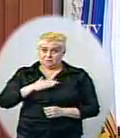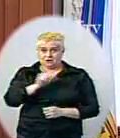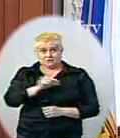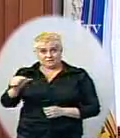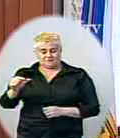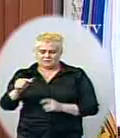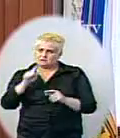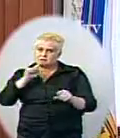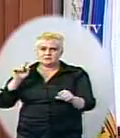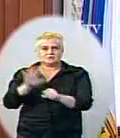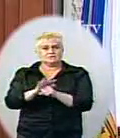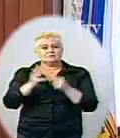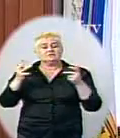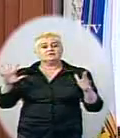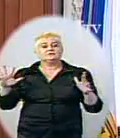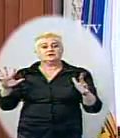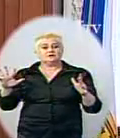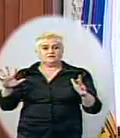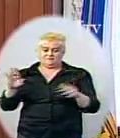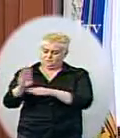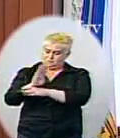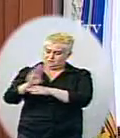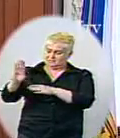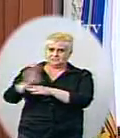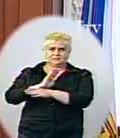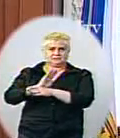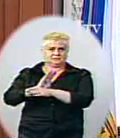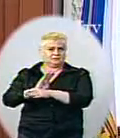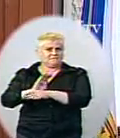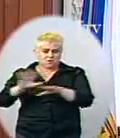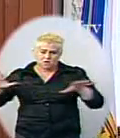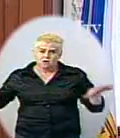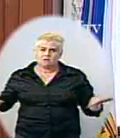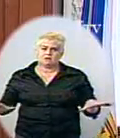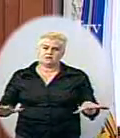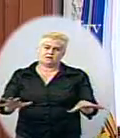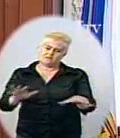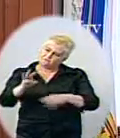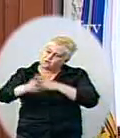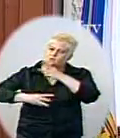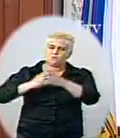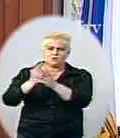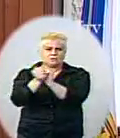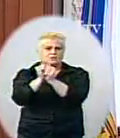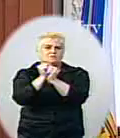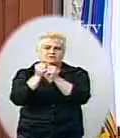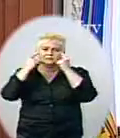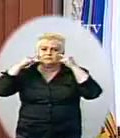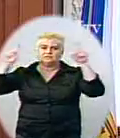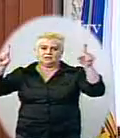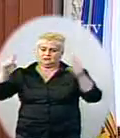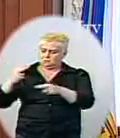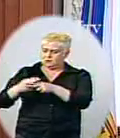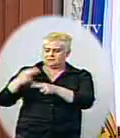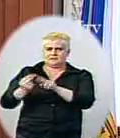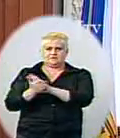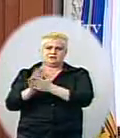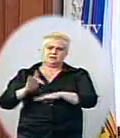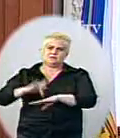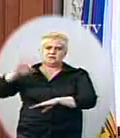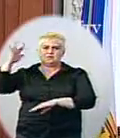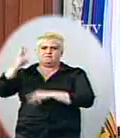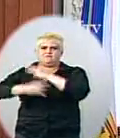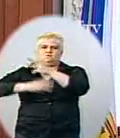committed to helping businesses build capacity to succeed globally and increase their international